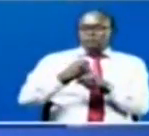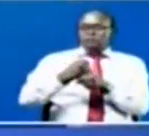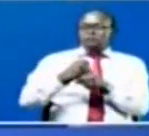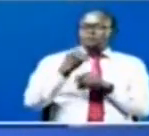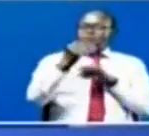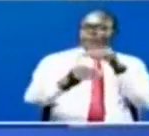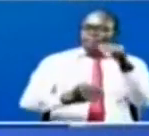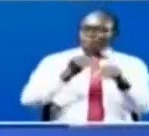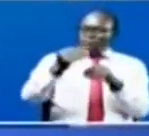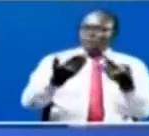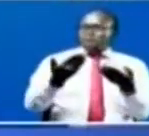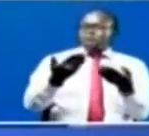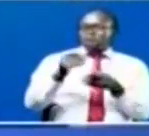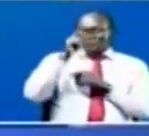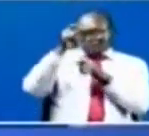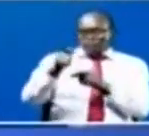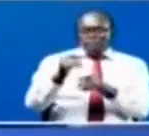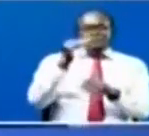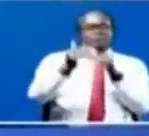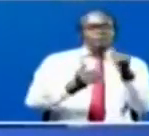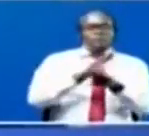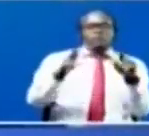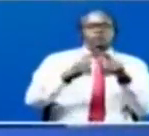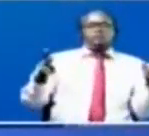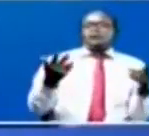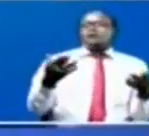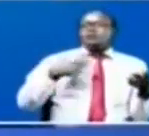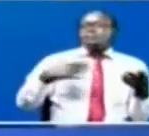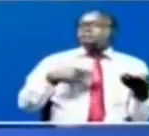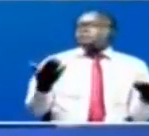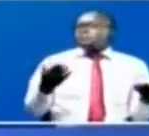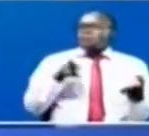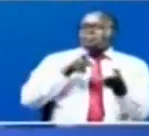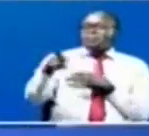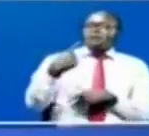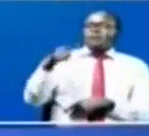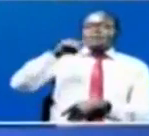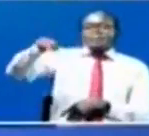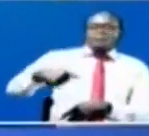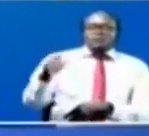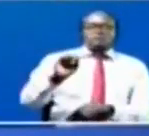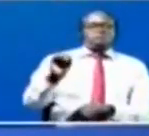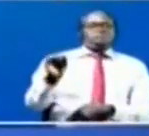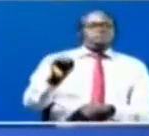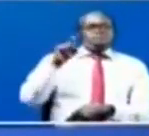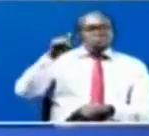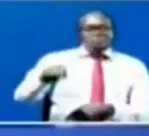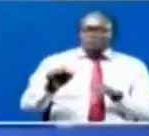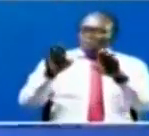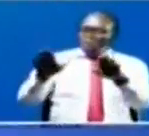respect the process. You have to do free shows. You don't start and people are paying you 100 G's for a show. A couple of free